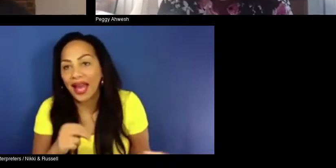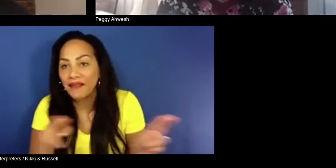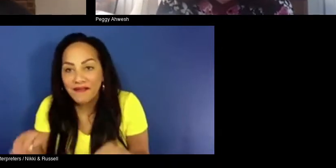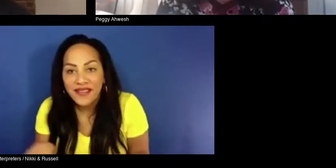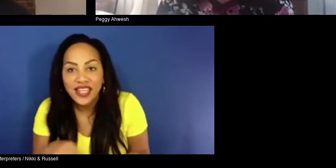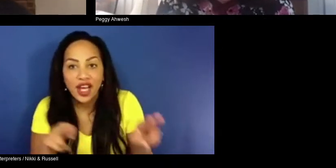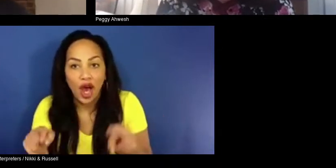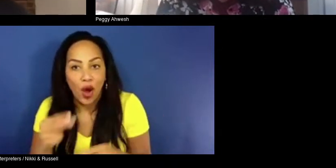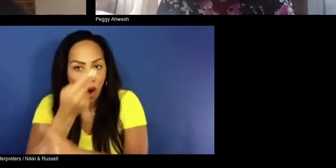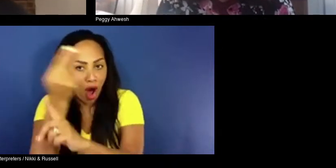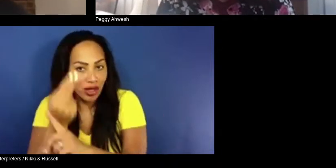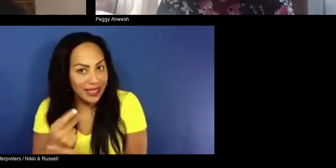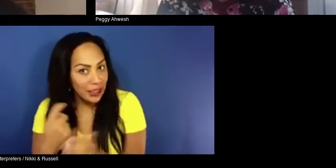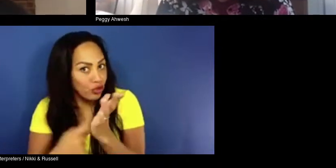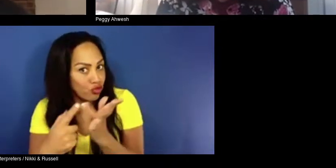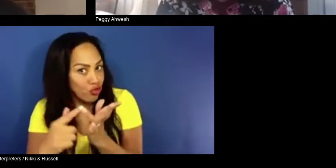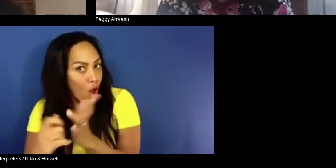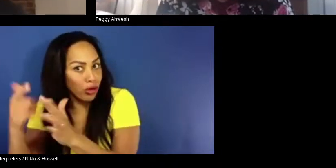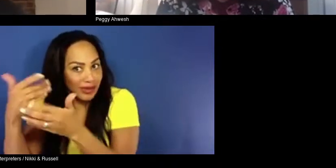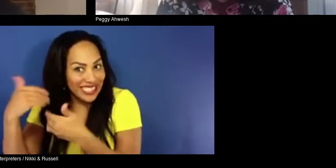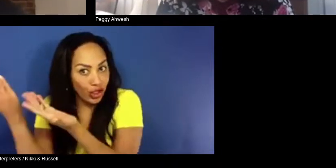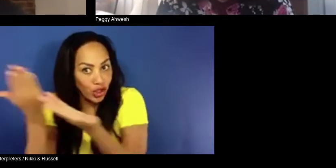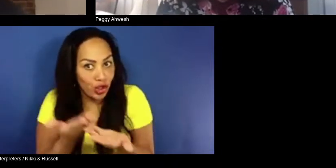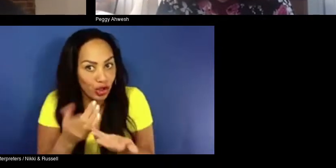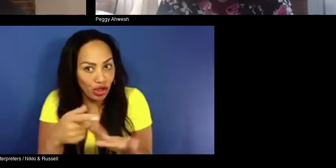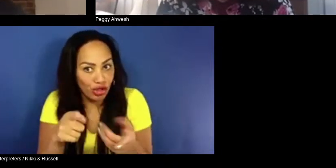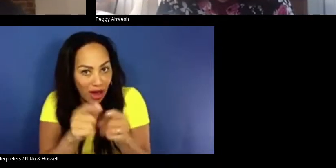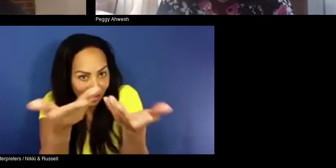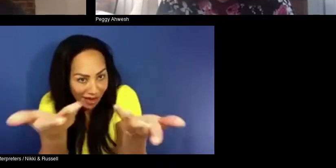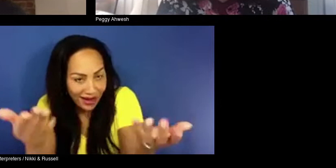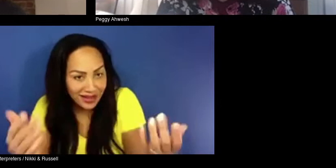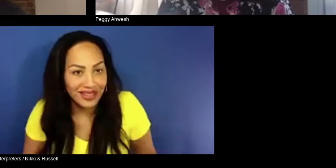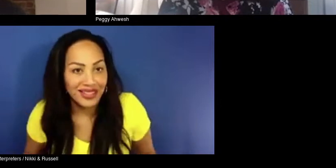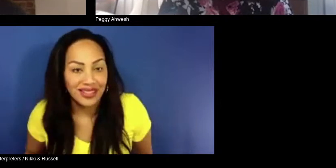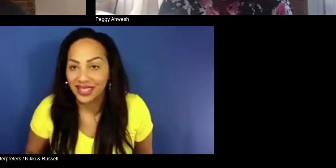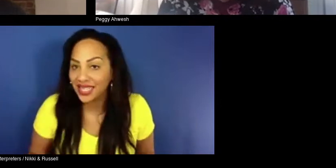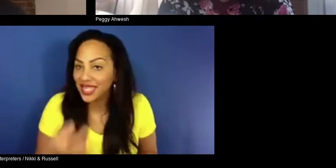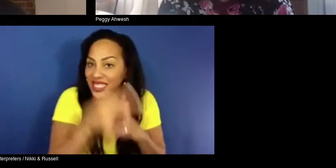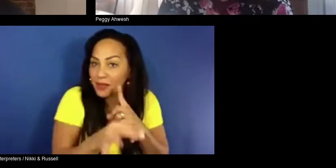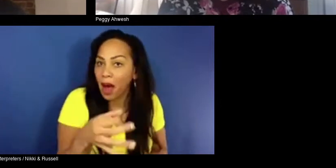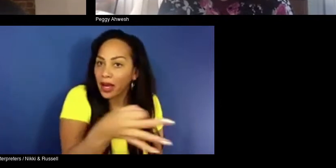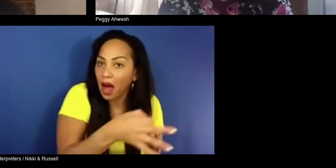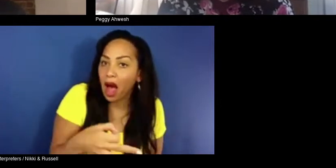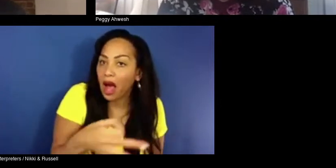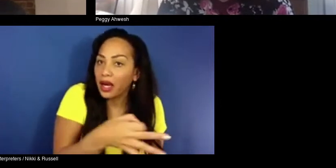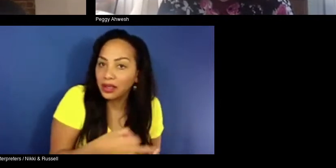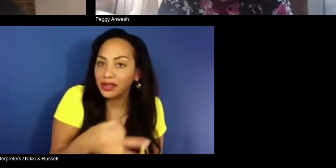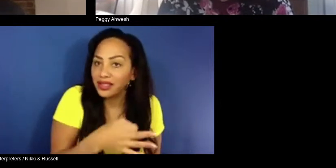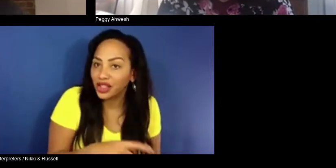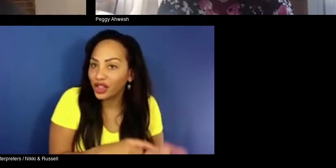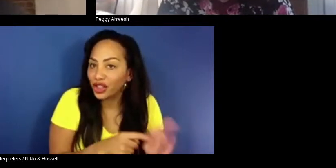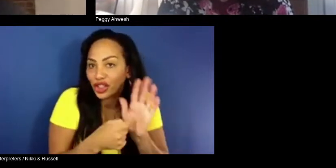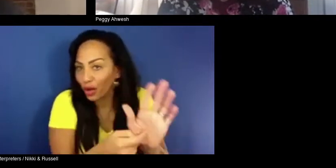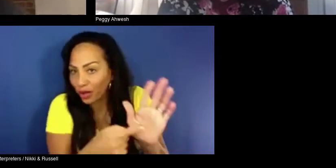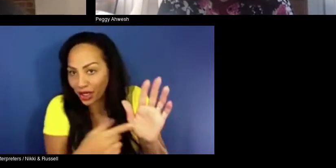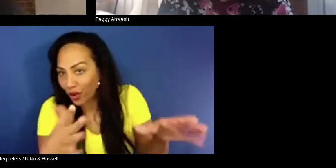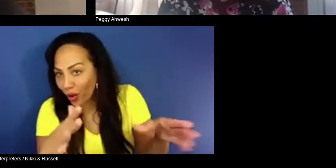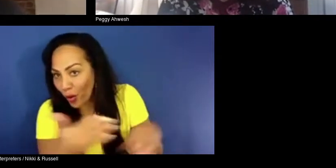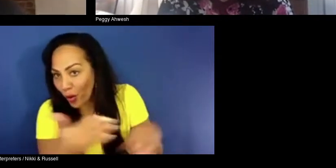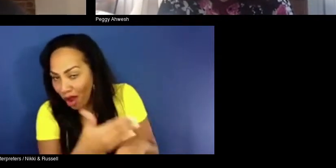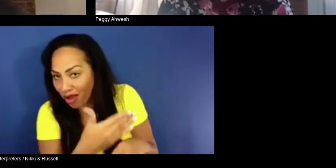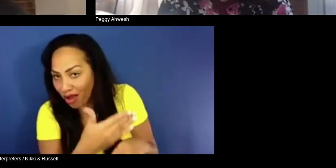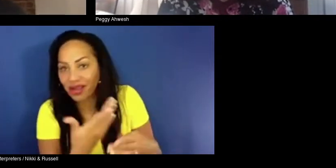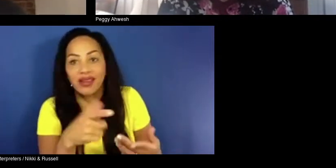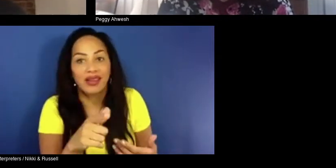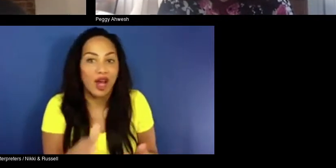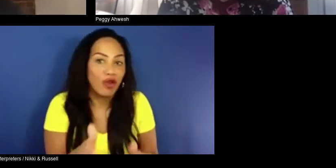And the show at Spike Island is, you know, spatializing works, some of which were made for originally for